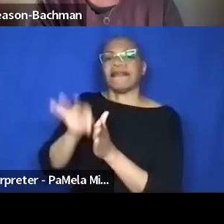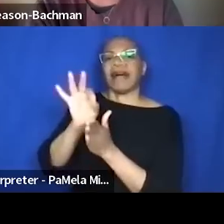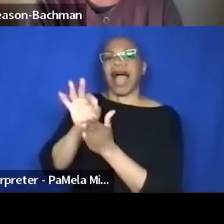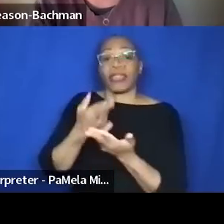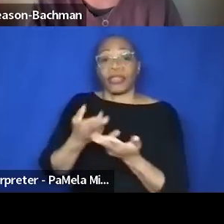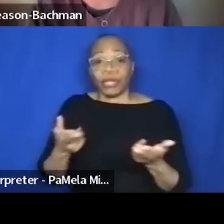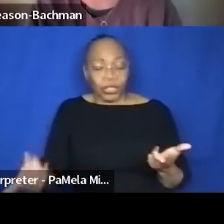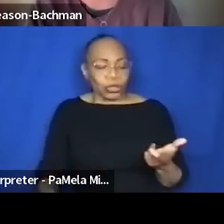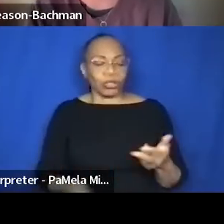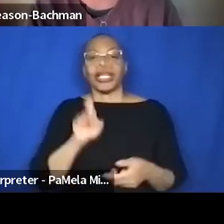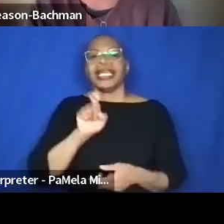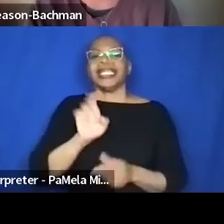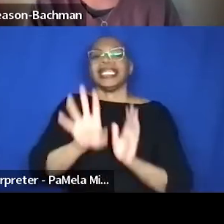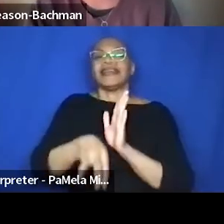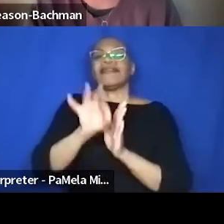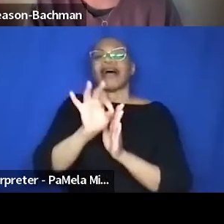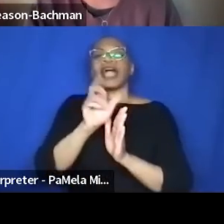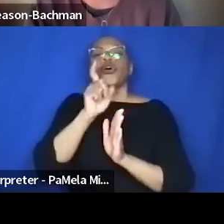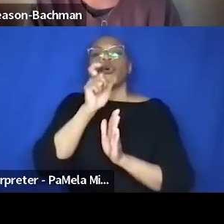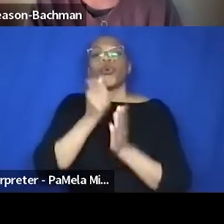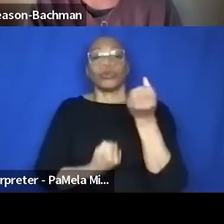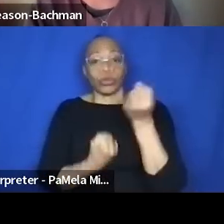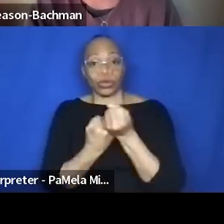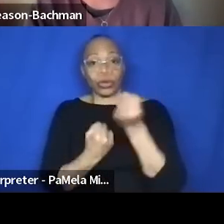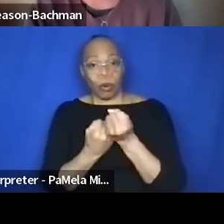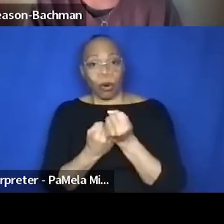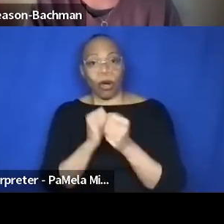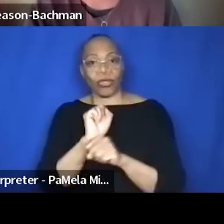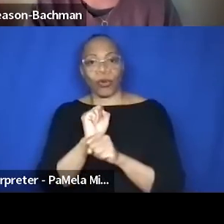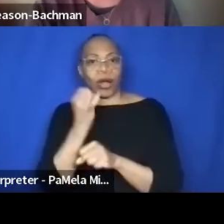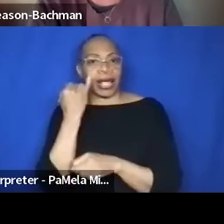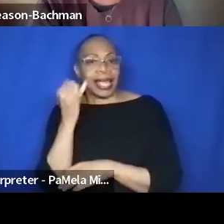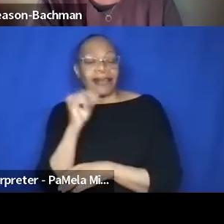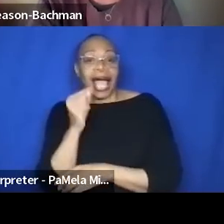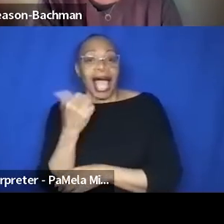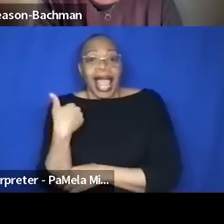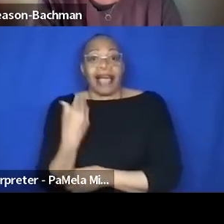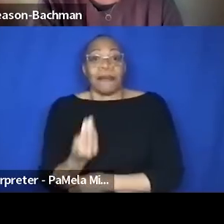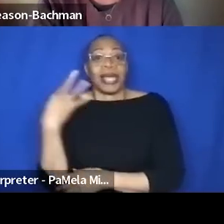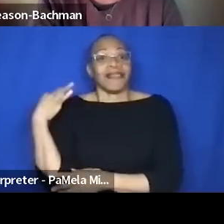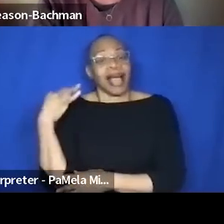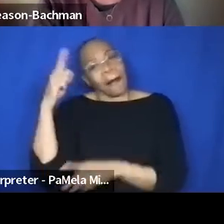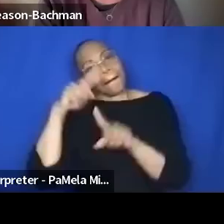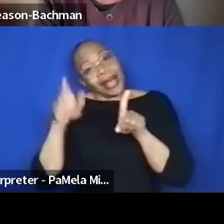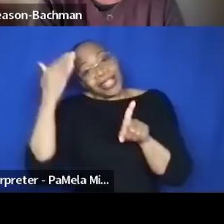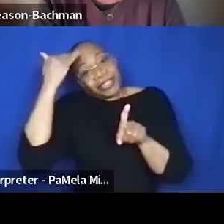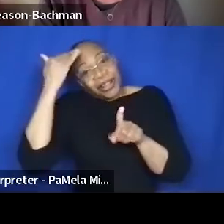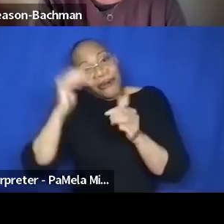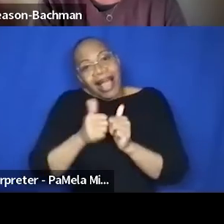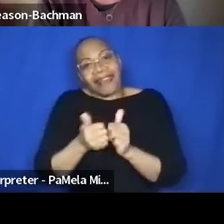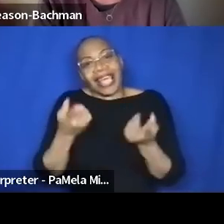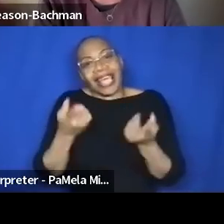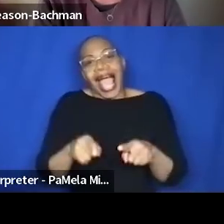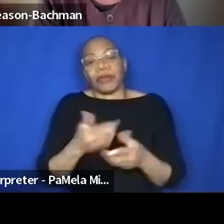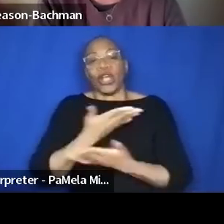got to find who will support the work. I mean, either that or just get a whole bunch of volunteers, but you know how that goes. Yeah. Without the